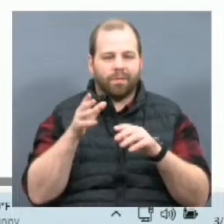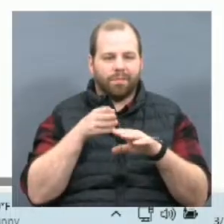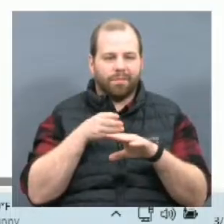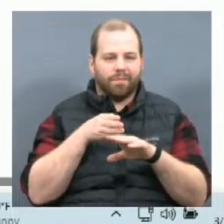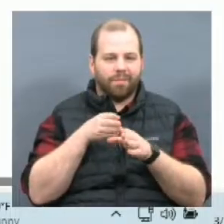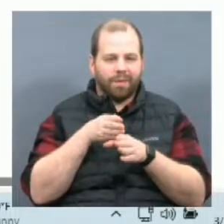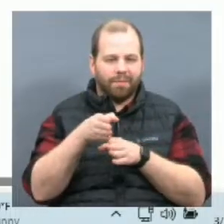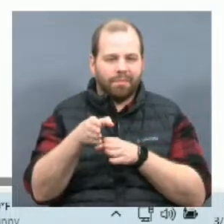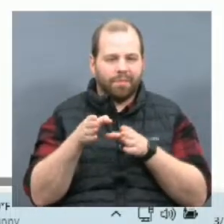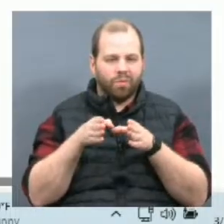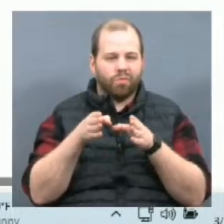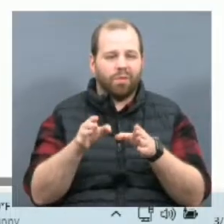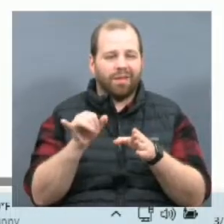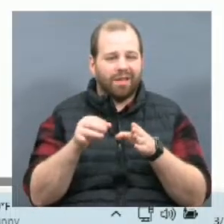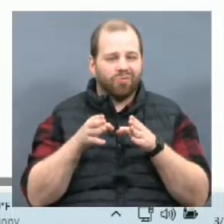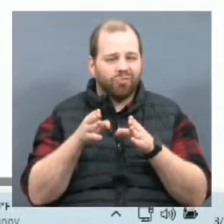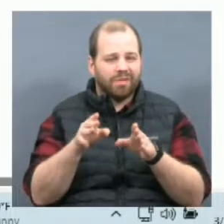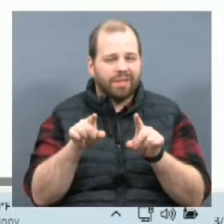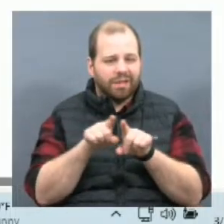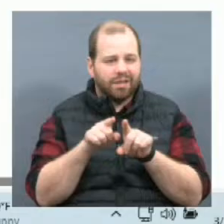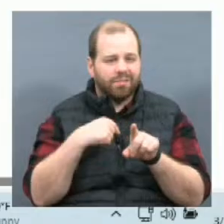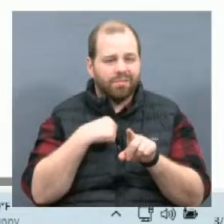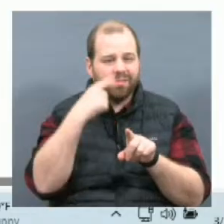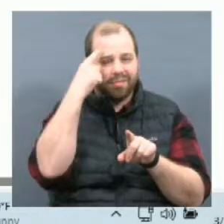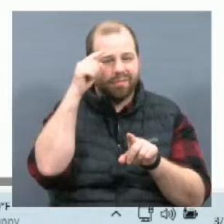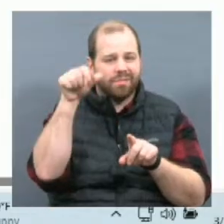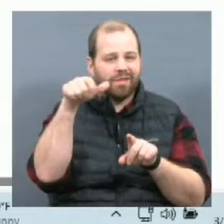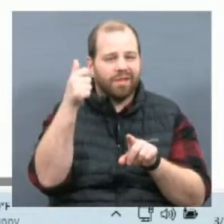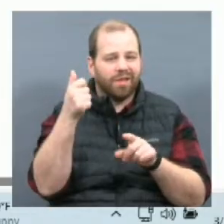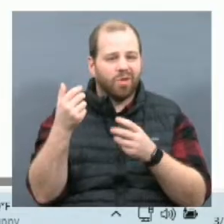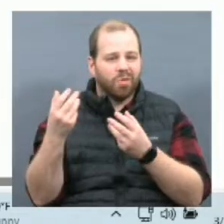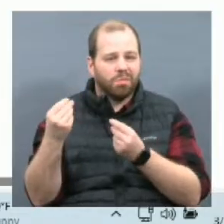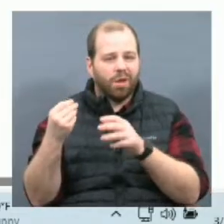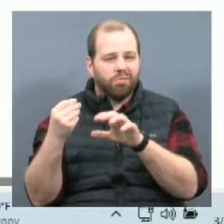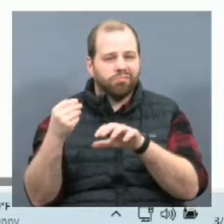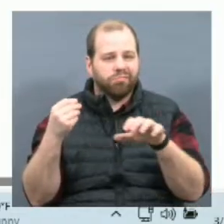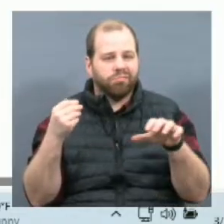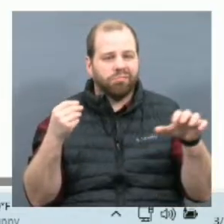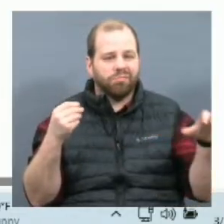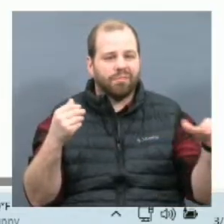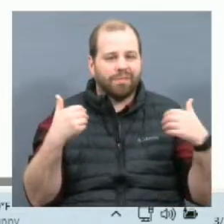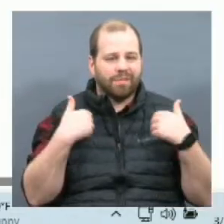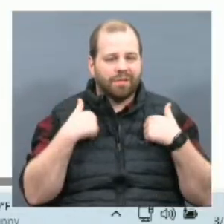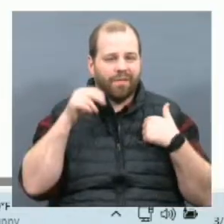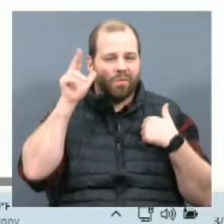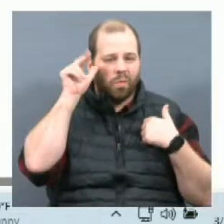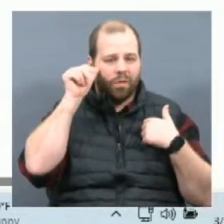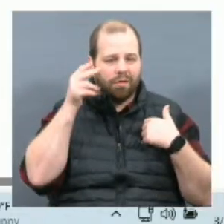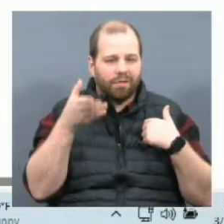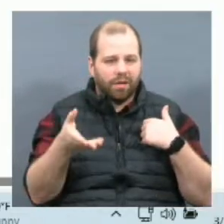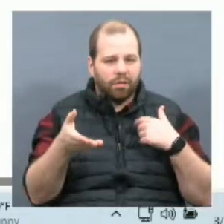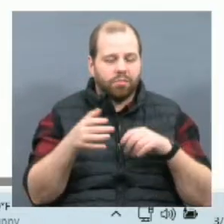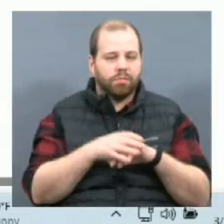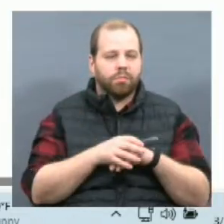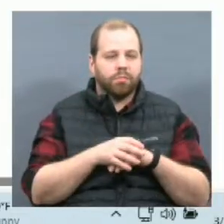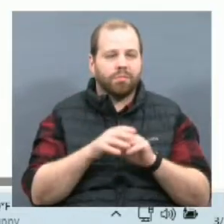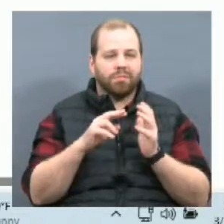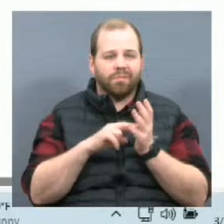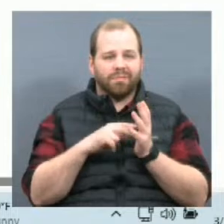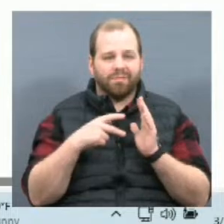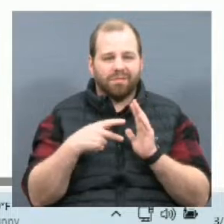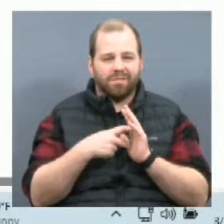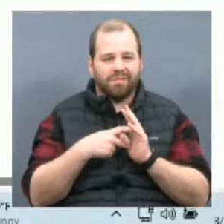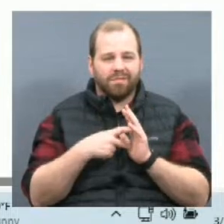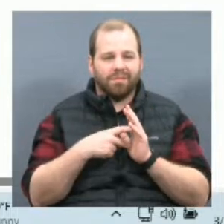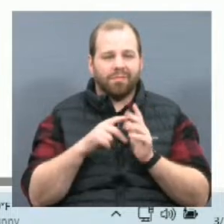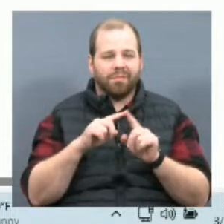street, I want to say it's other property owners with horses currently there. And so it wouldn't be